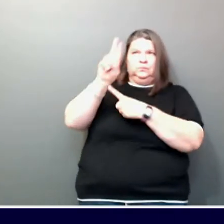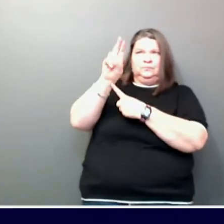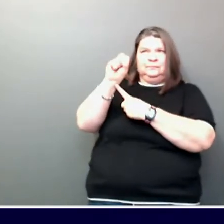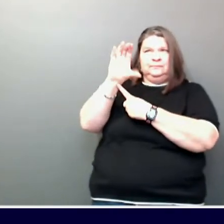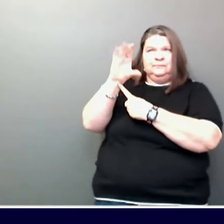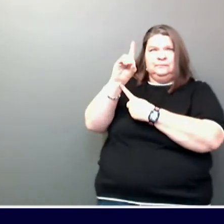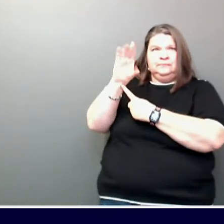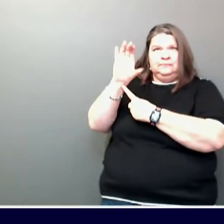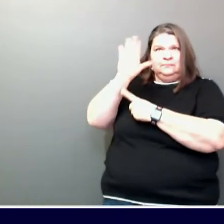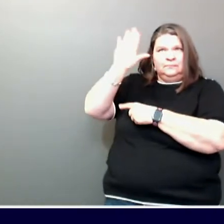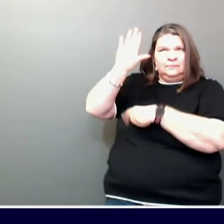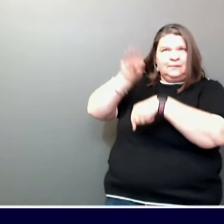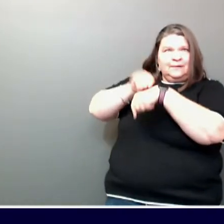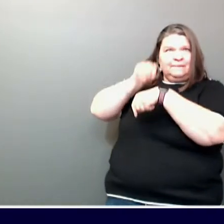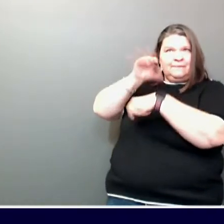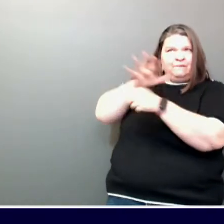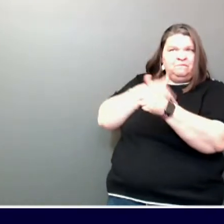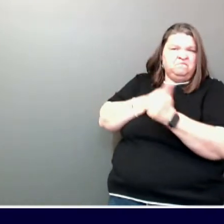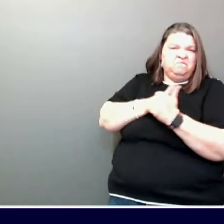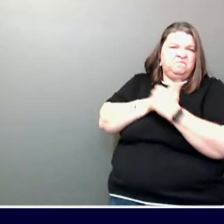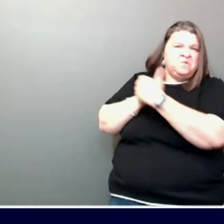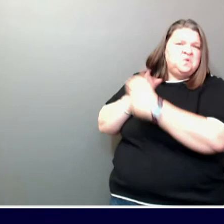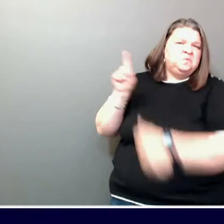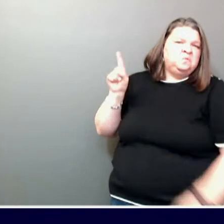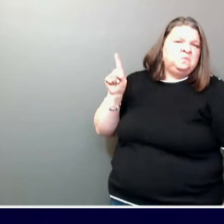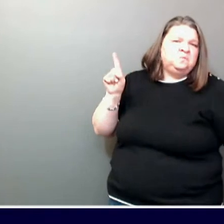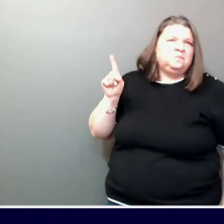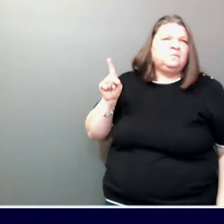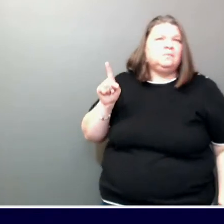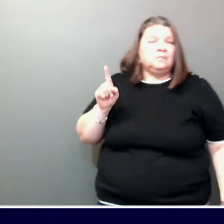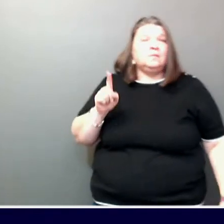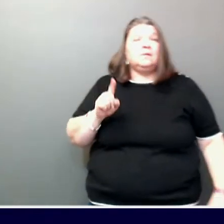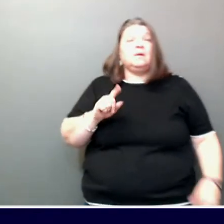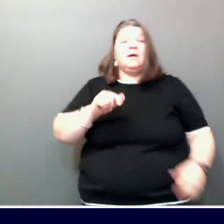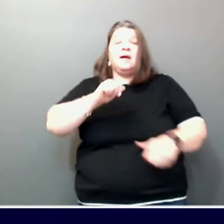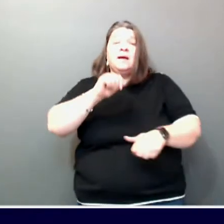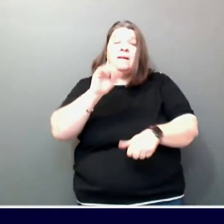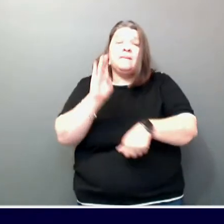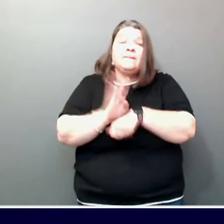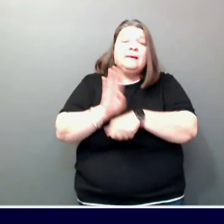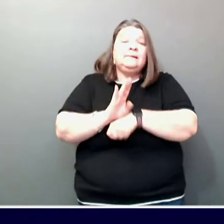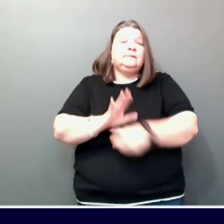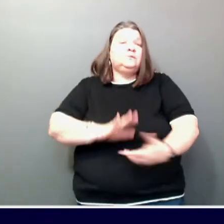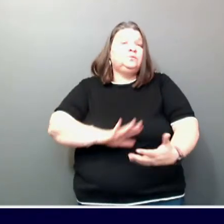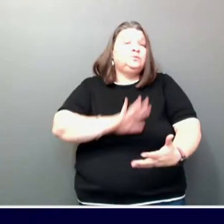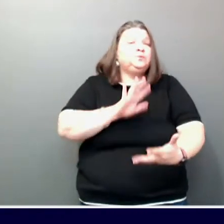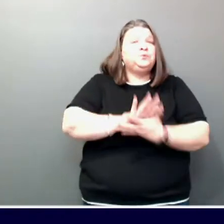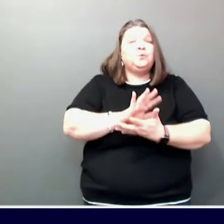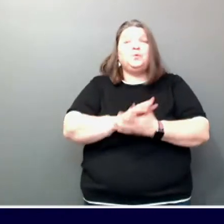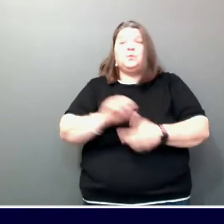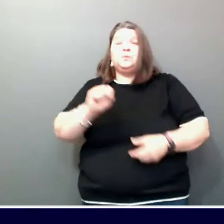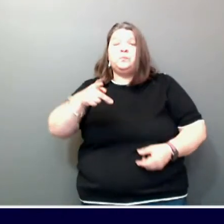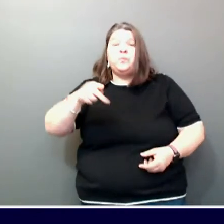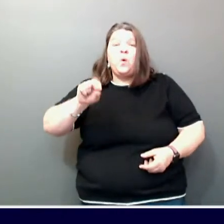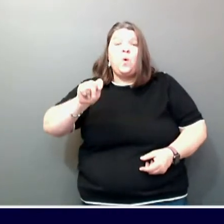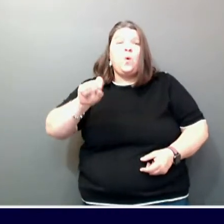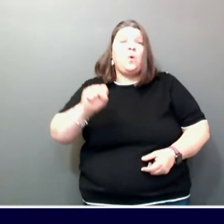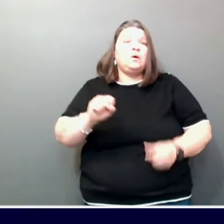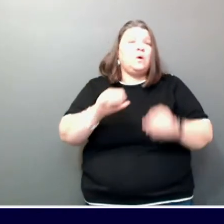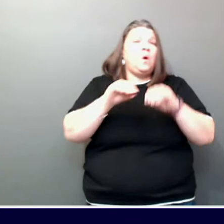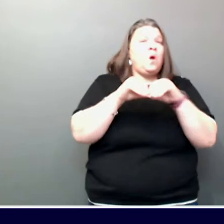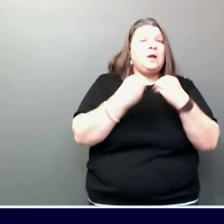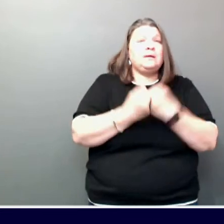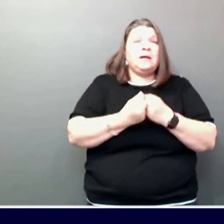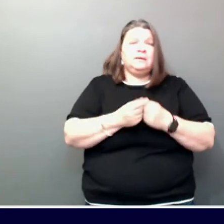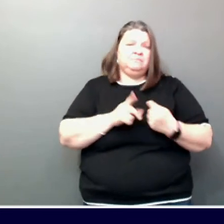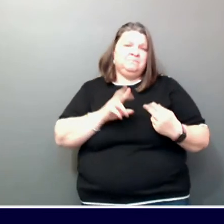we urge all of our different sectors, be it businesses or schools or other organizations, to follow. Since that time,